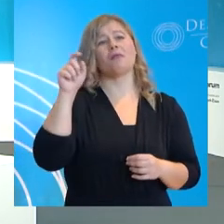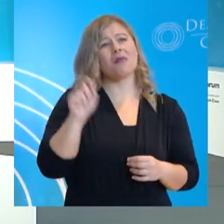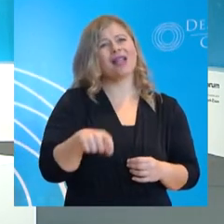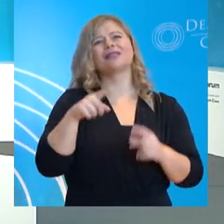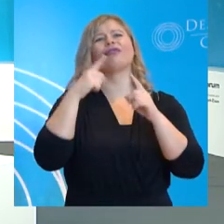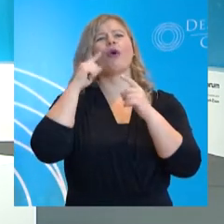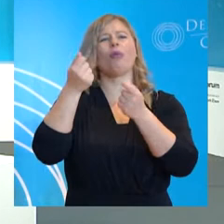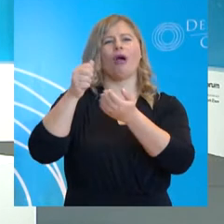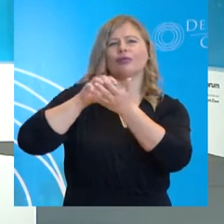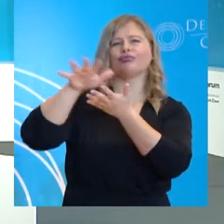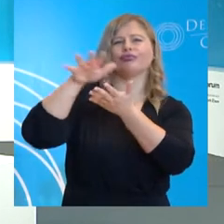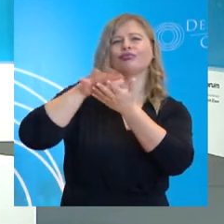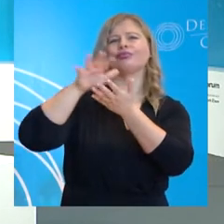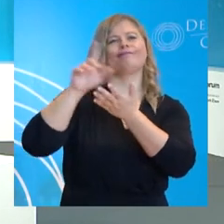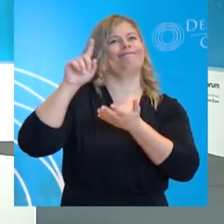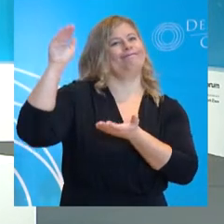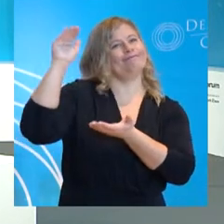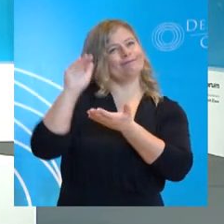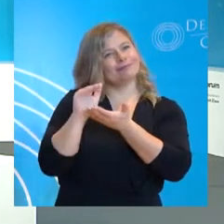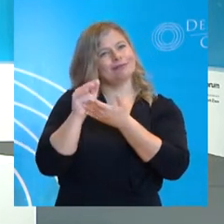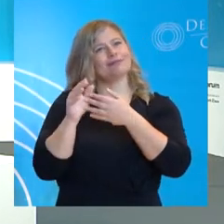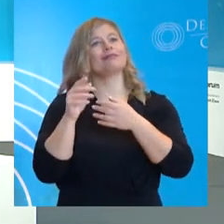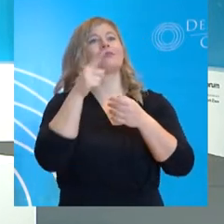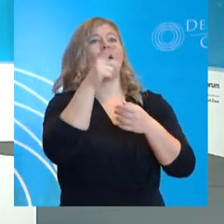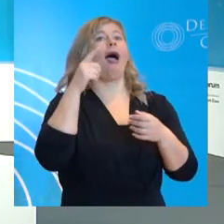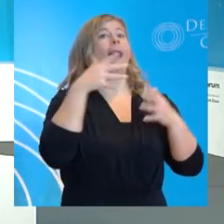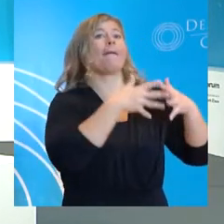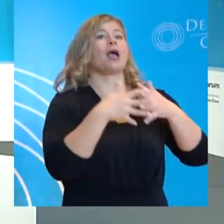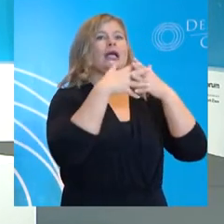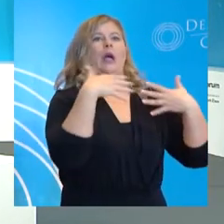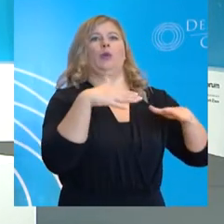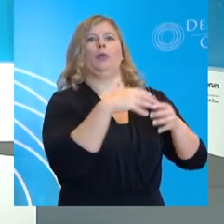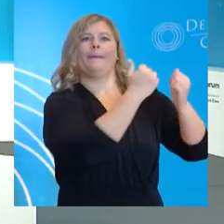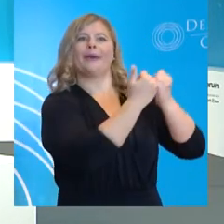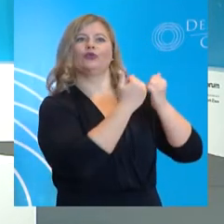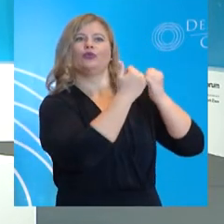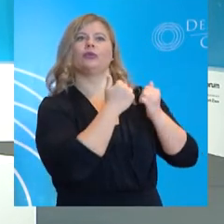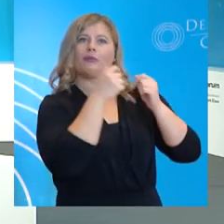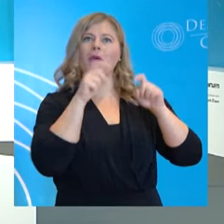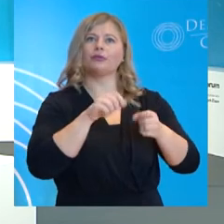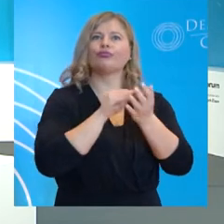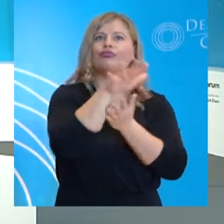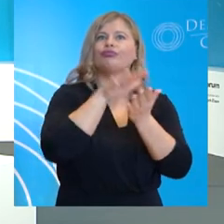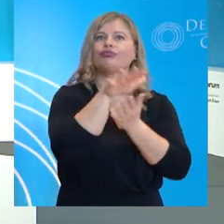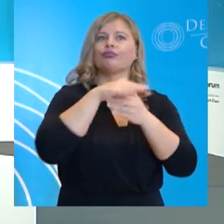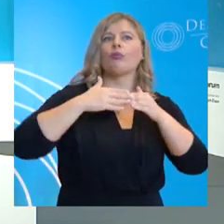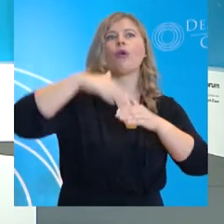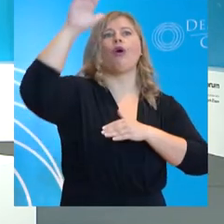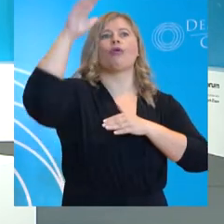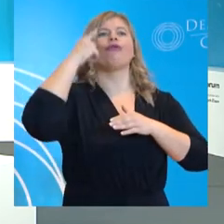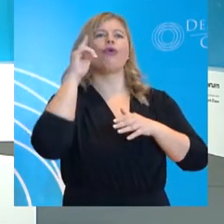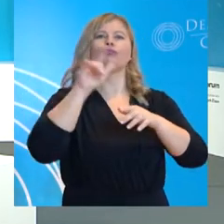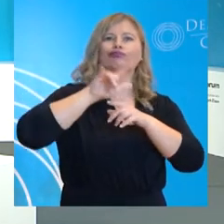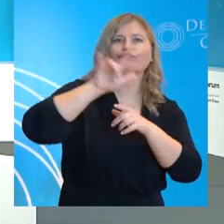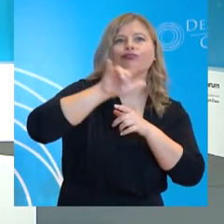American partners. They've been pushing us, not Greece, because we're spending a lot on defense, but other European partners, to get our act together when it comes to defense.